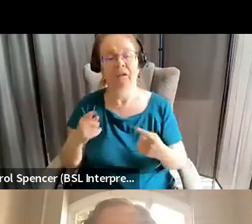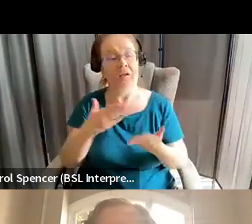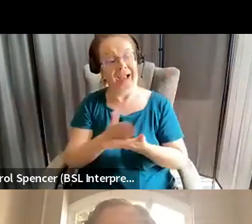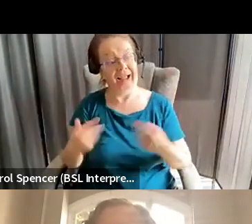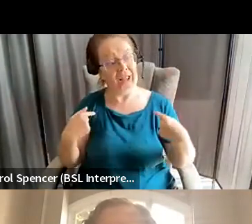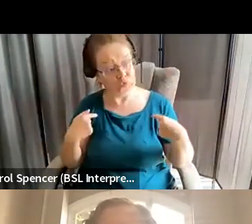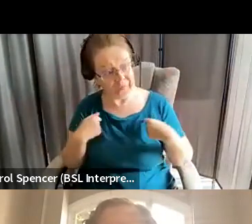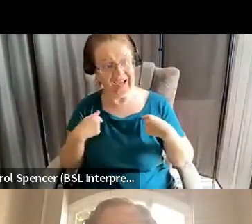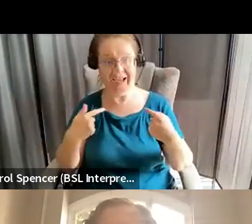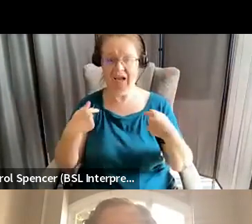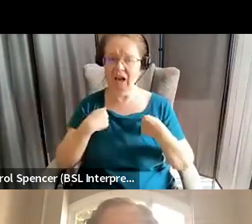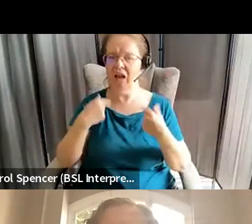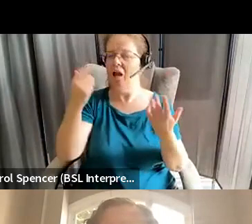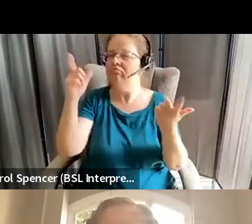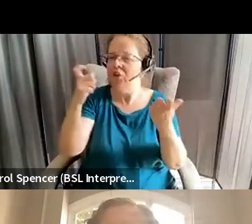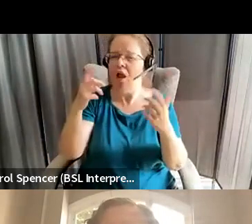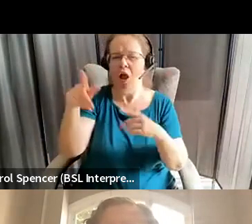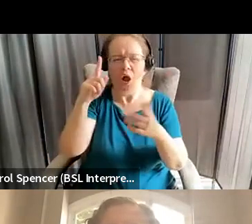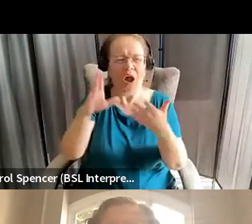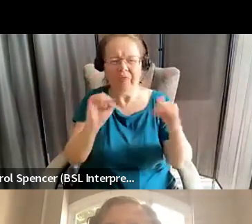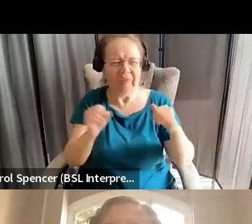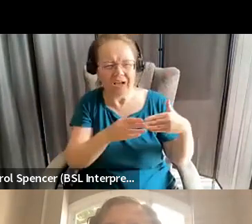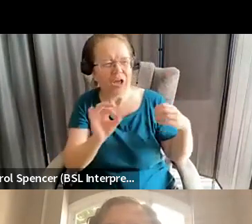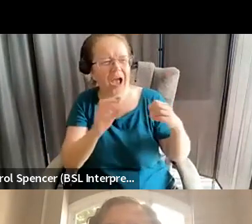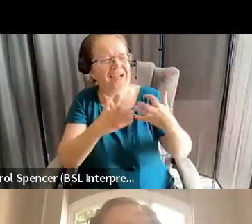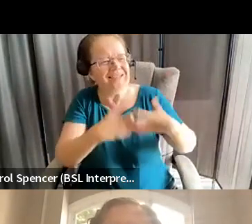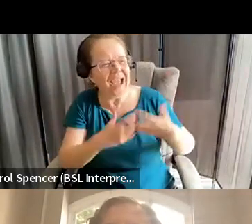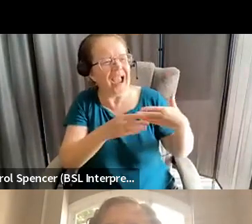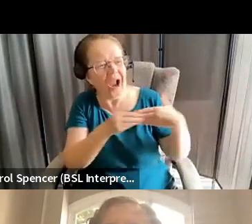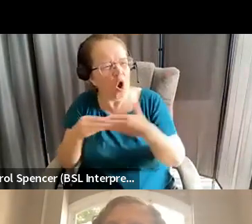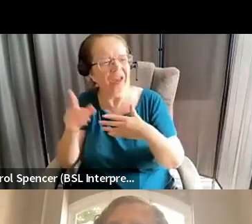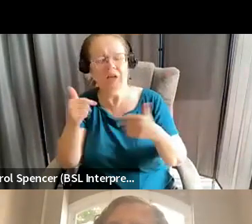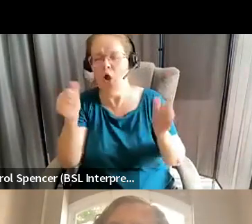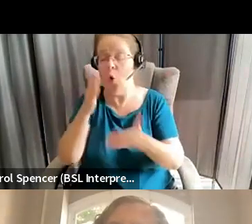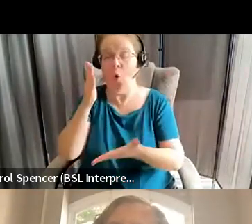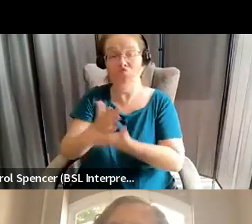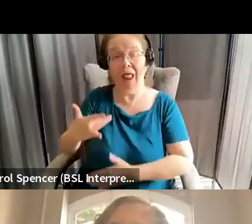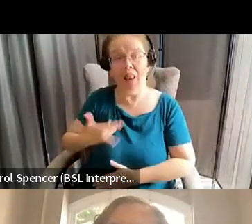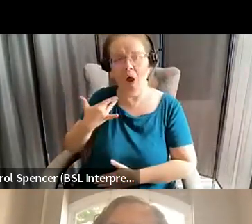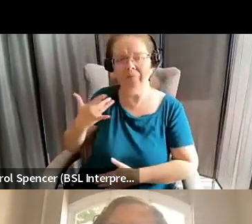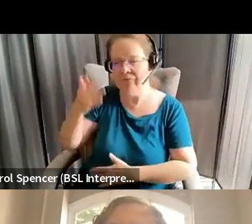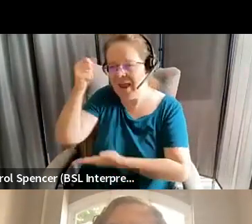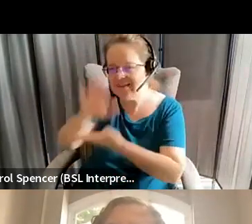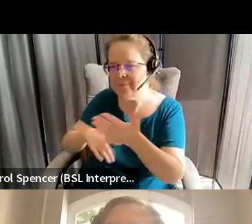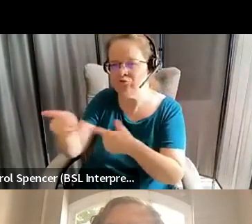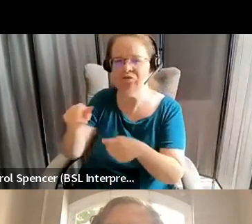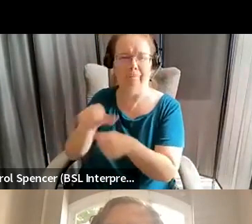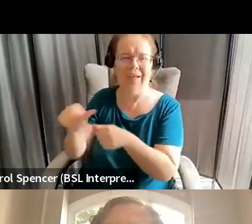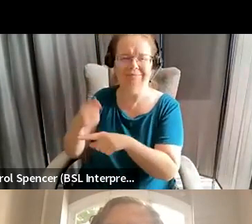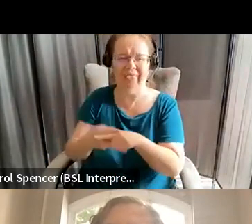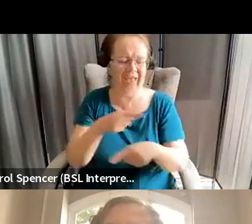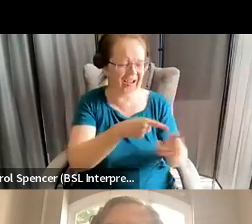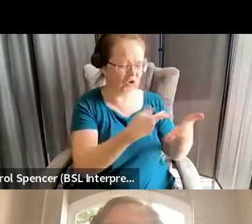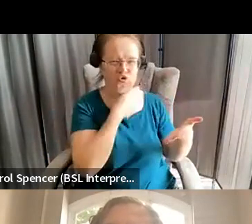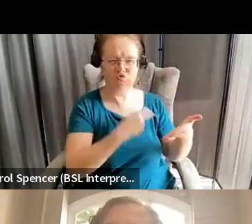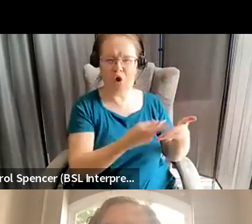inclusion and accessibility theory and checklist guidance are no replacement for real life insights and experience. So to help us navigate this specific topic,